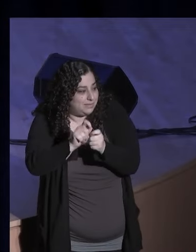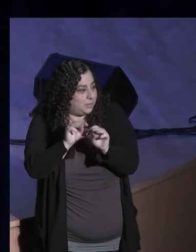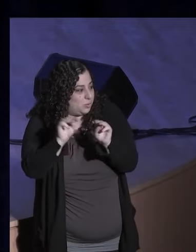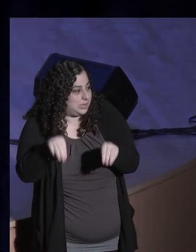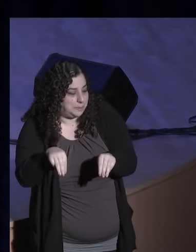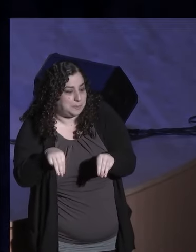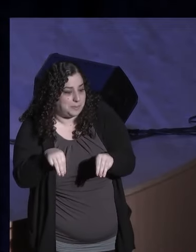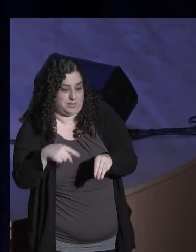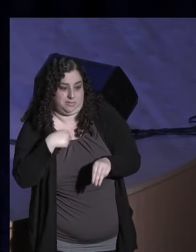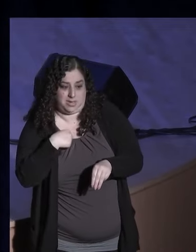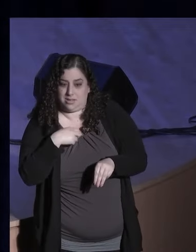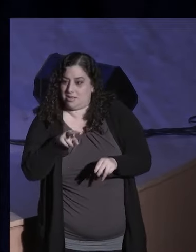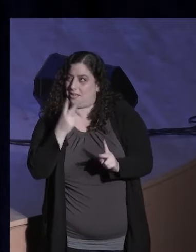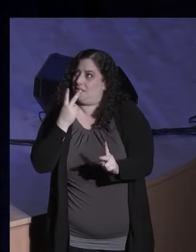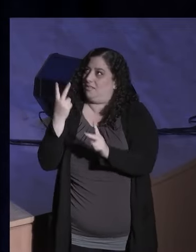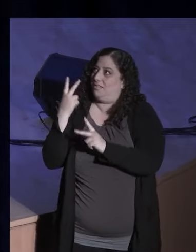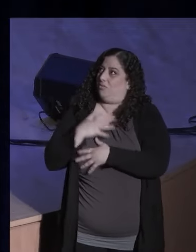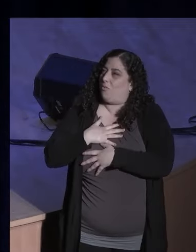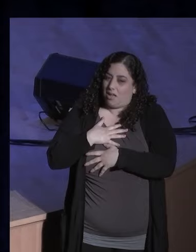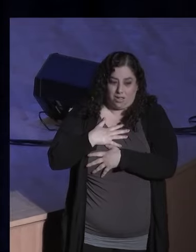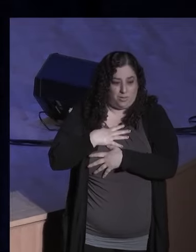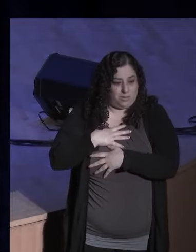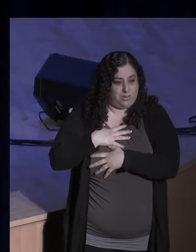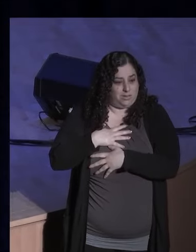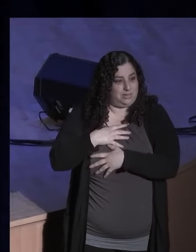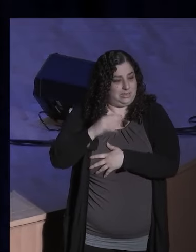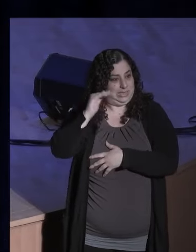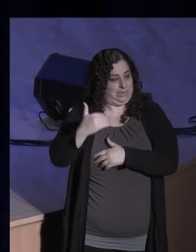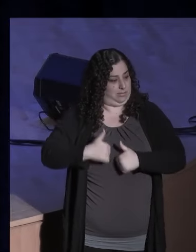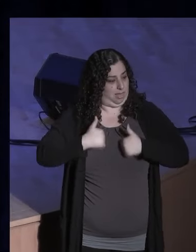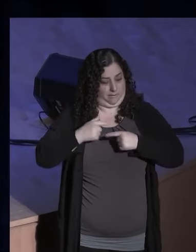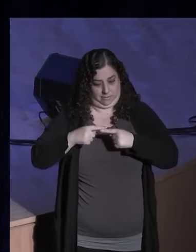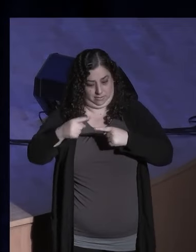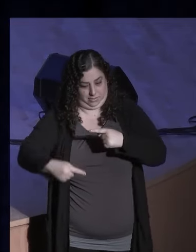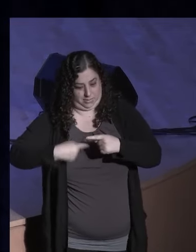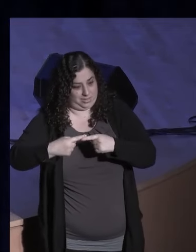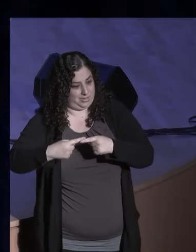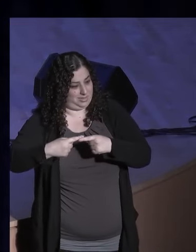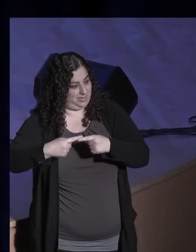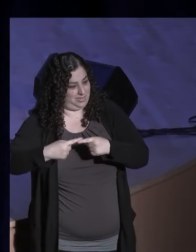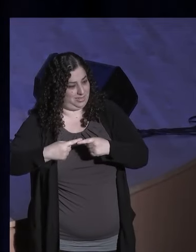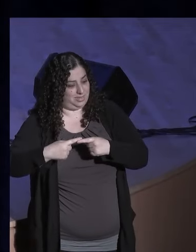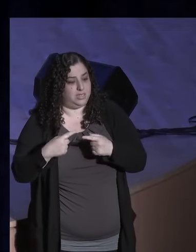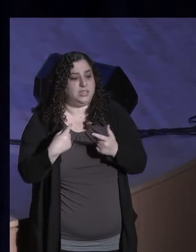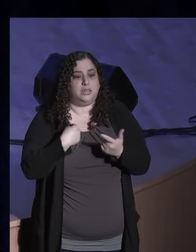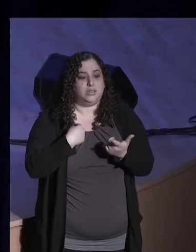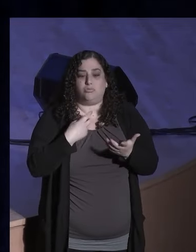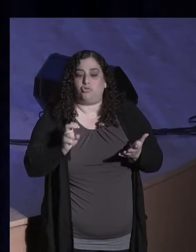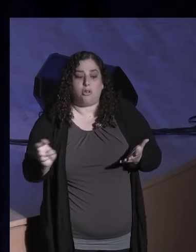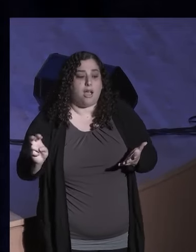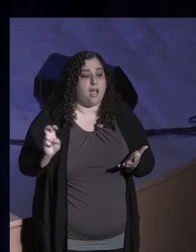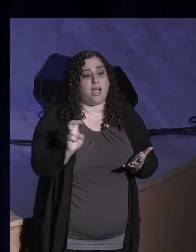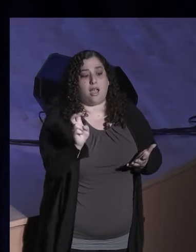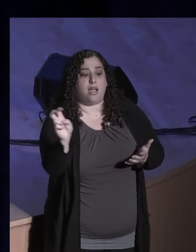native plants from all over this country to display what we as native people do in protecting both flora and fauna,